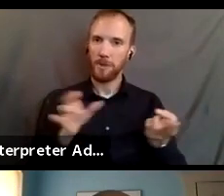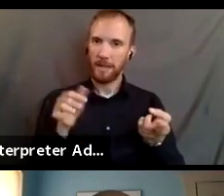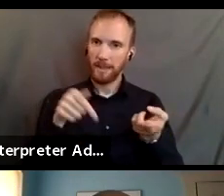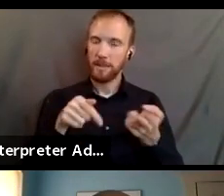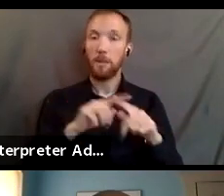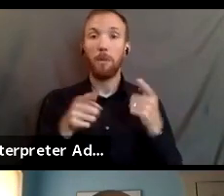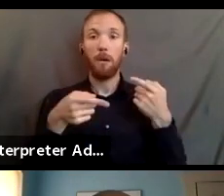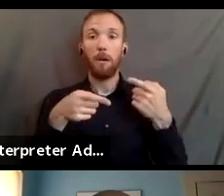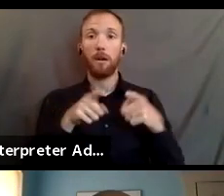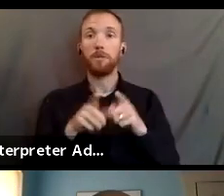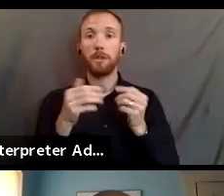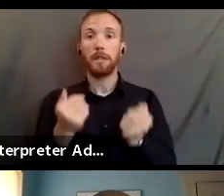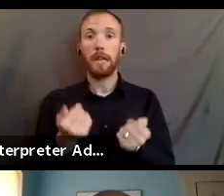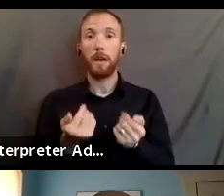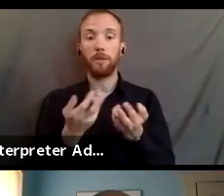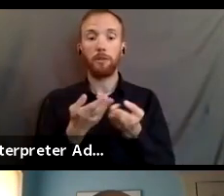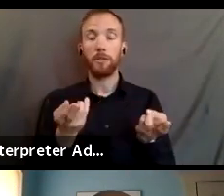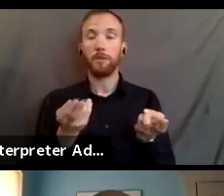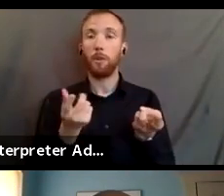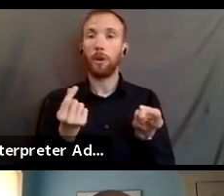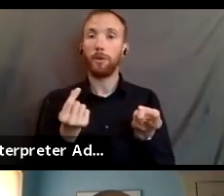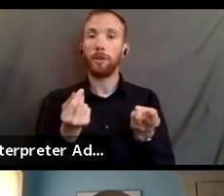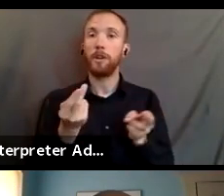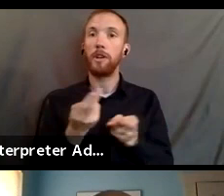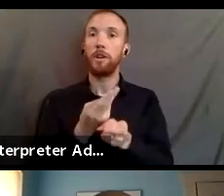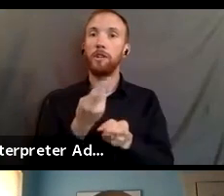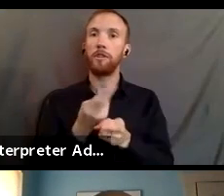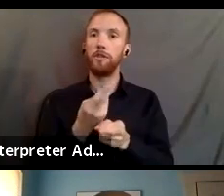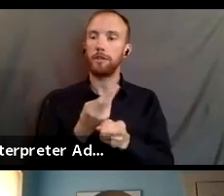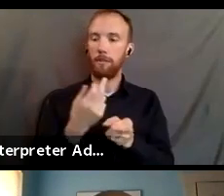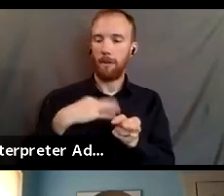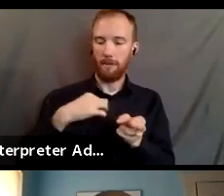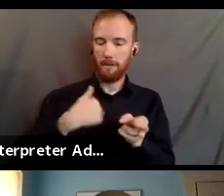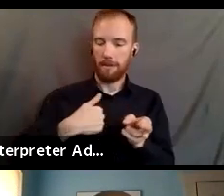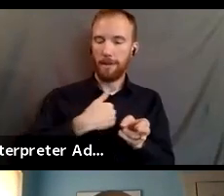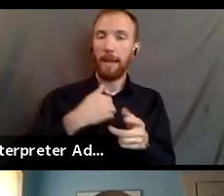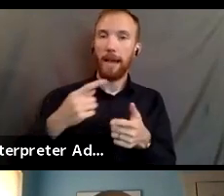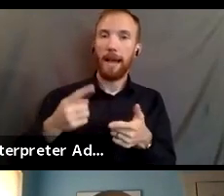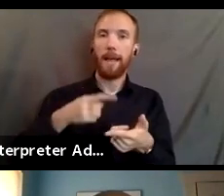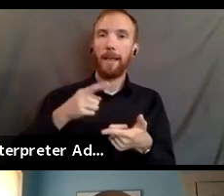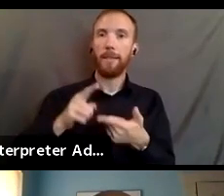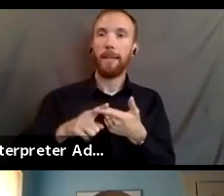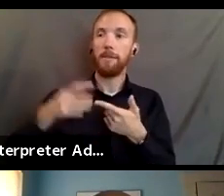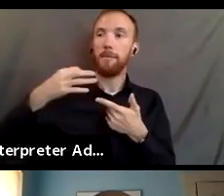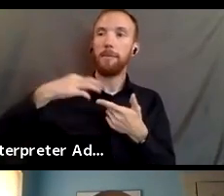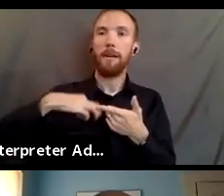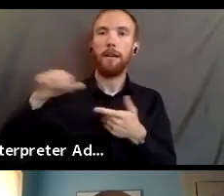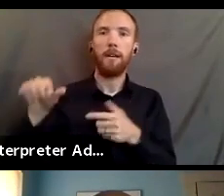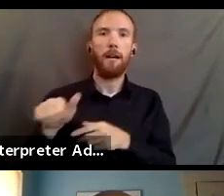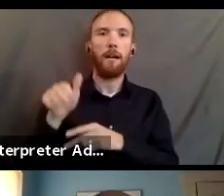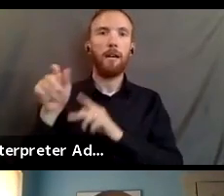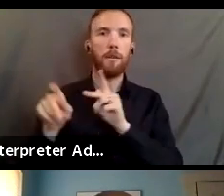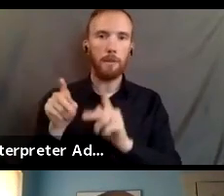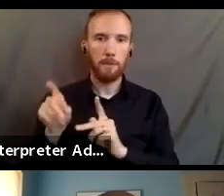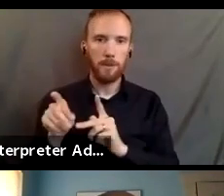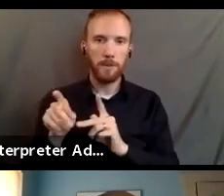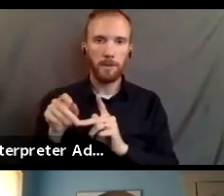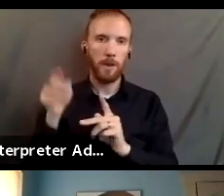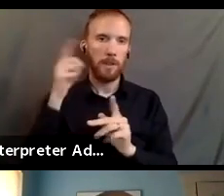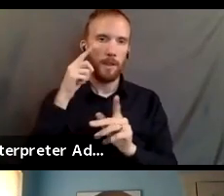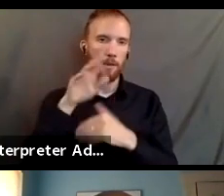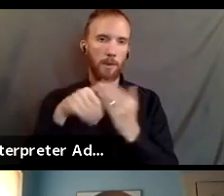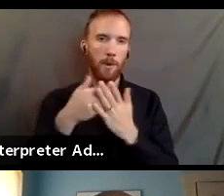to uh give back to others uh and if we can all kind of learn from oil's comments i think we'll all be in a much better